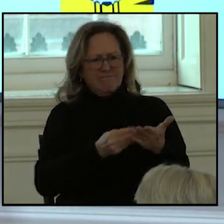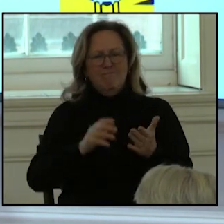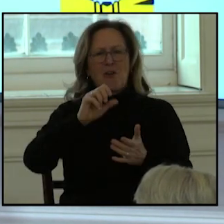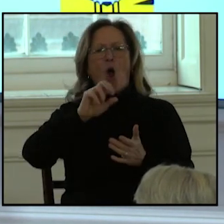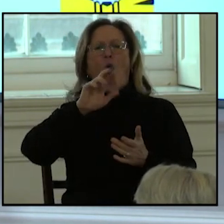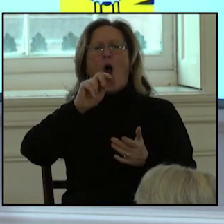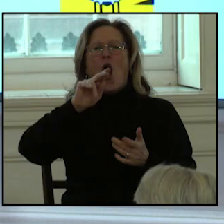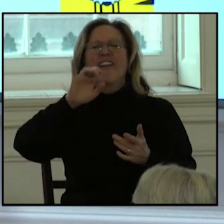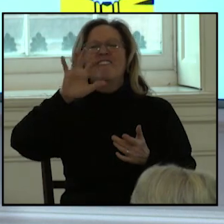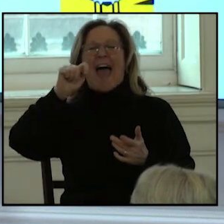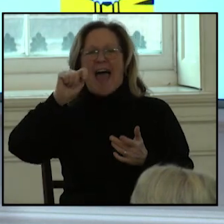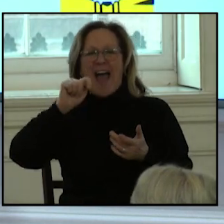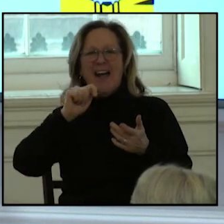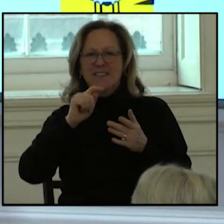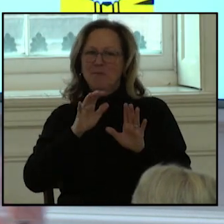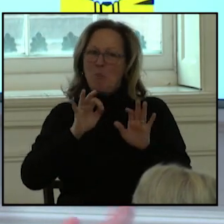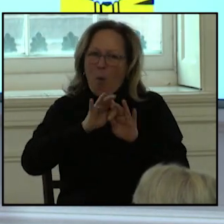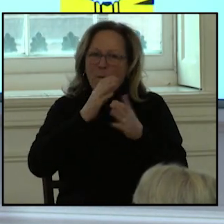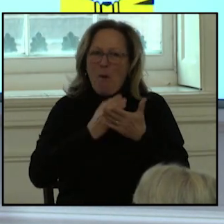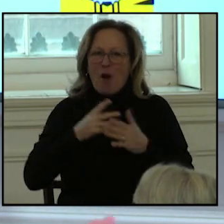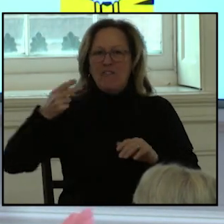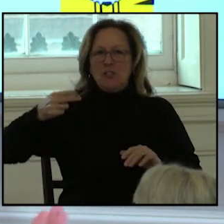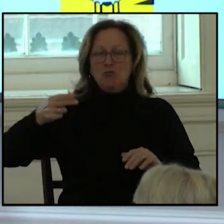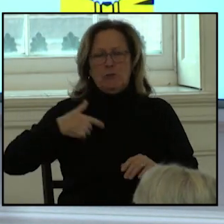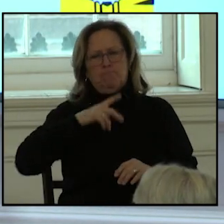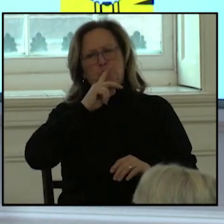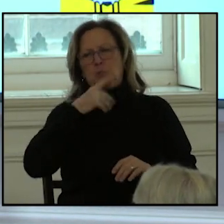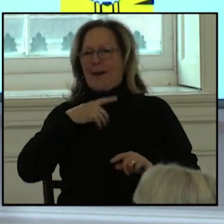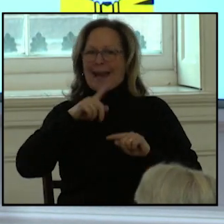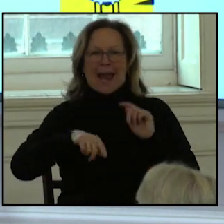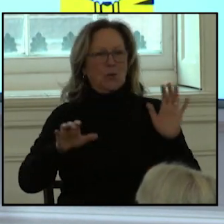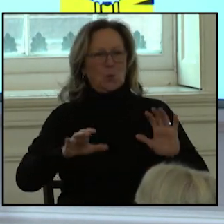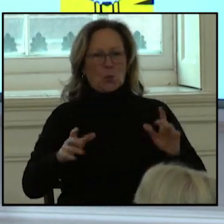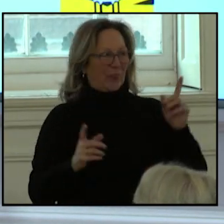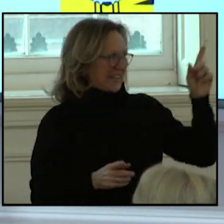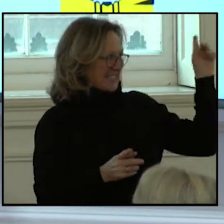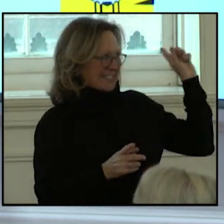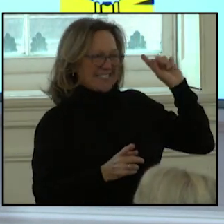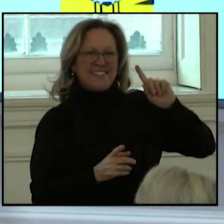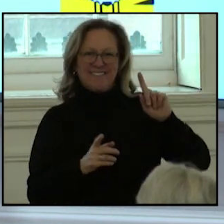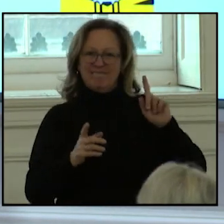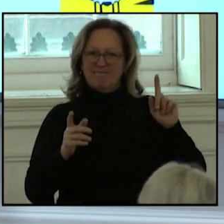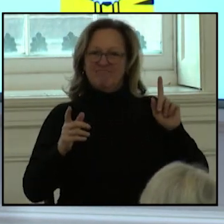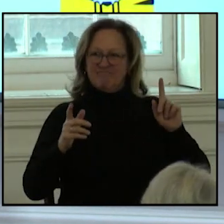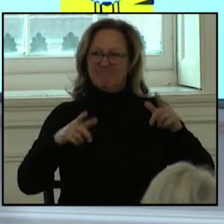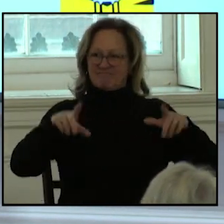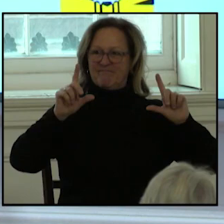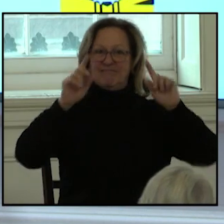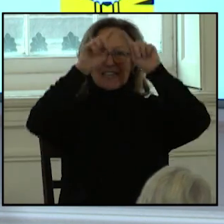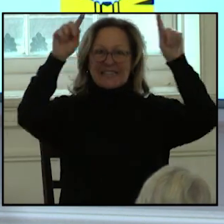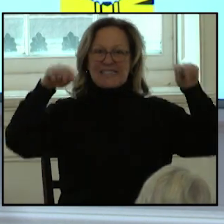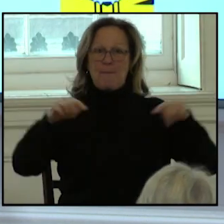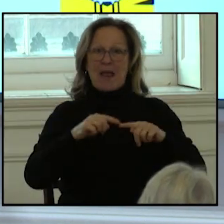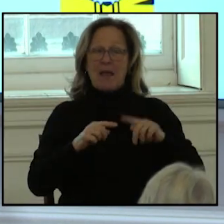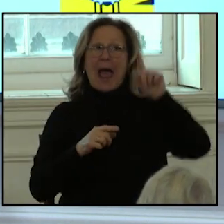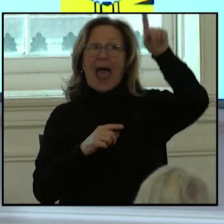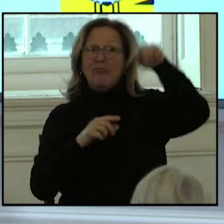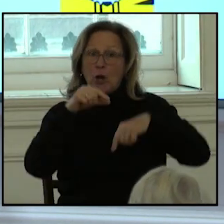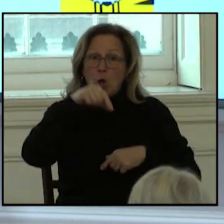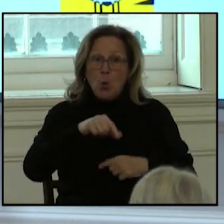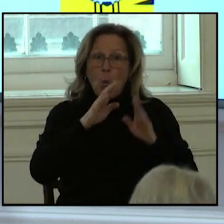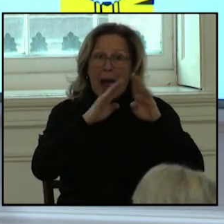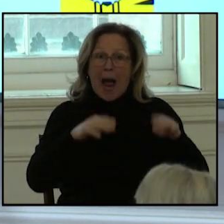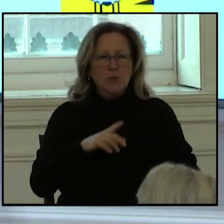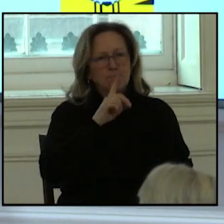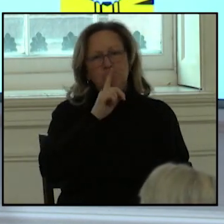pieces of family history, we could not have done this exhibit that is at the Q House. We could not